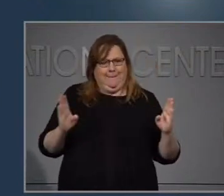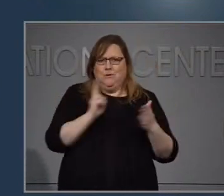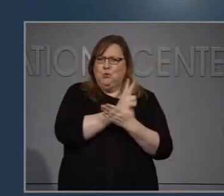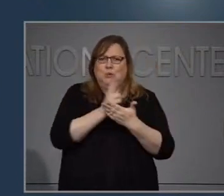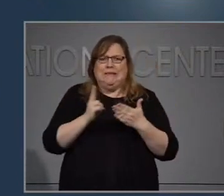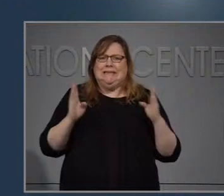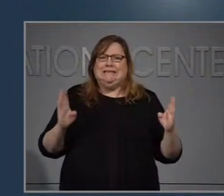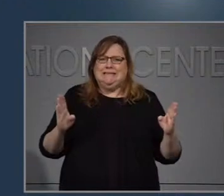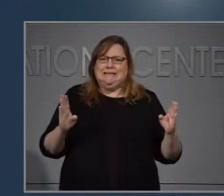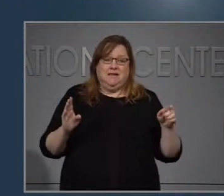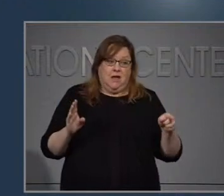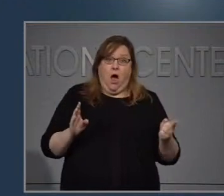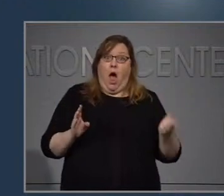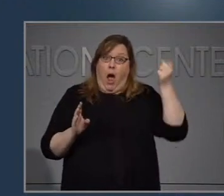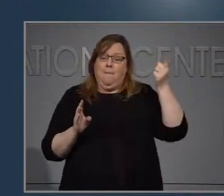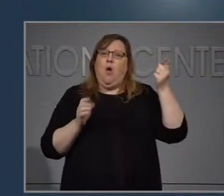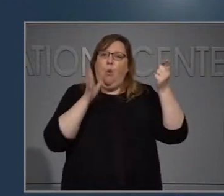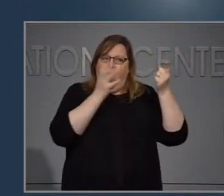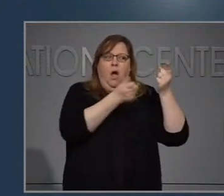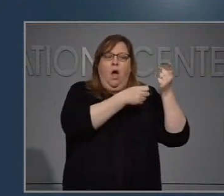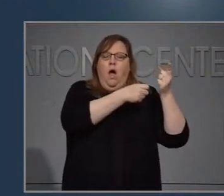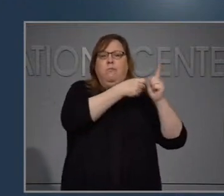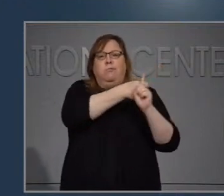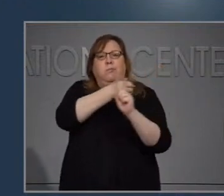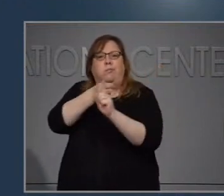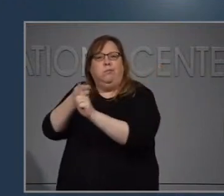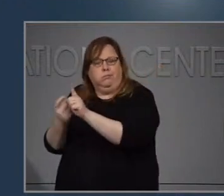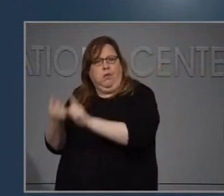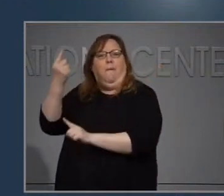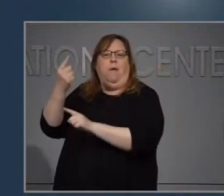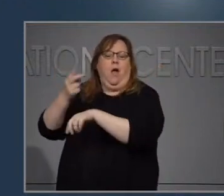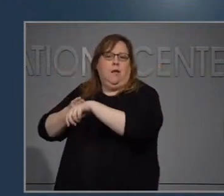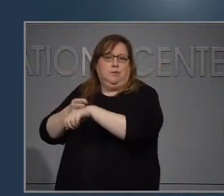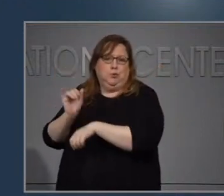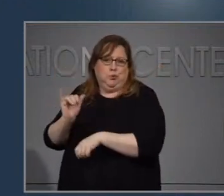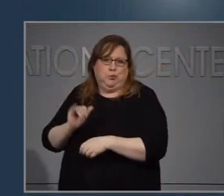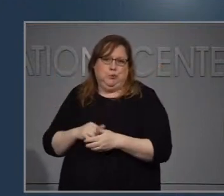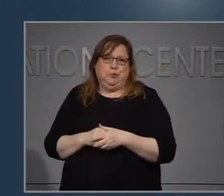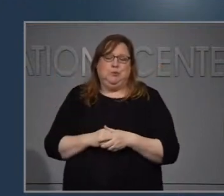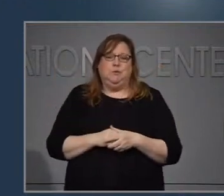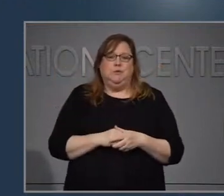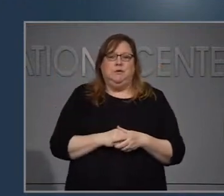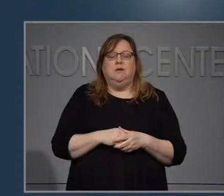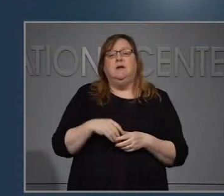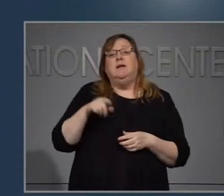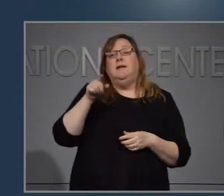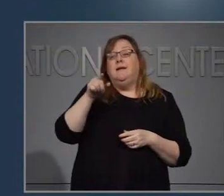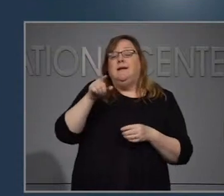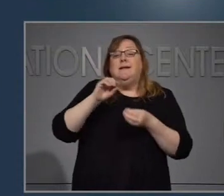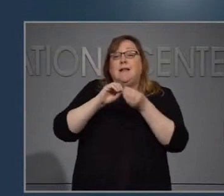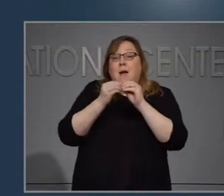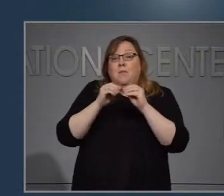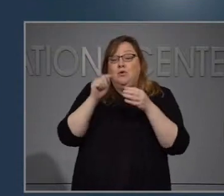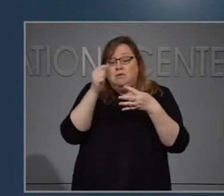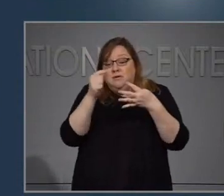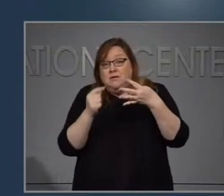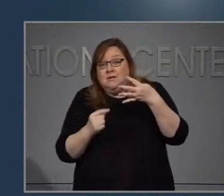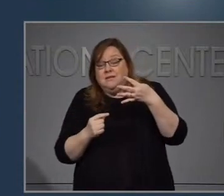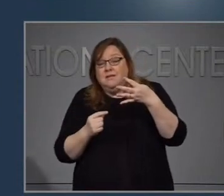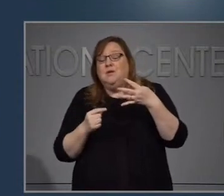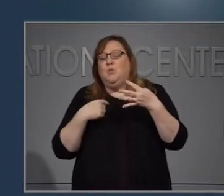emergency department visits that we see in our surveillance metrics, we will continue to watch our hospitalization trend